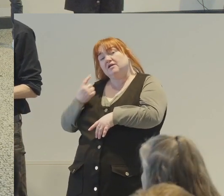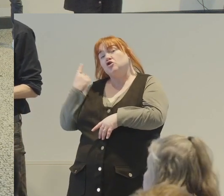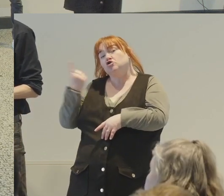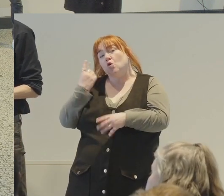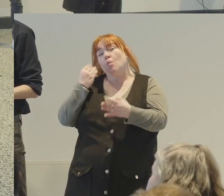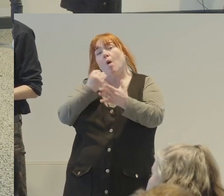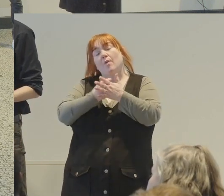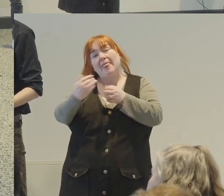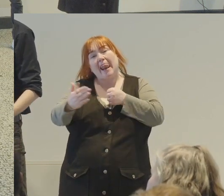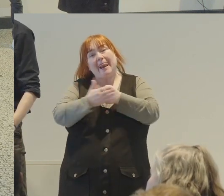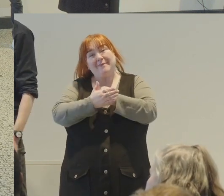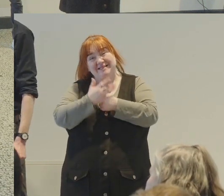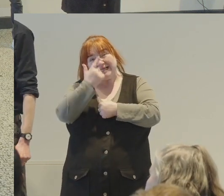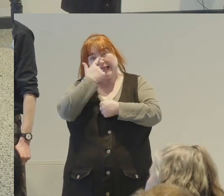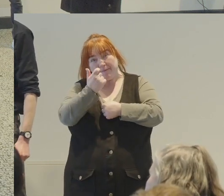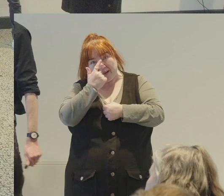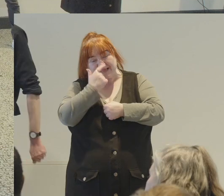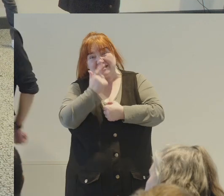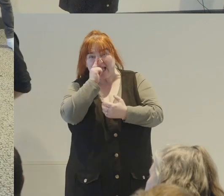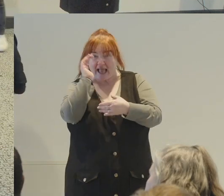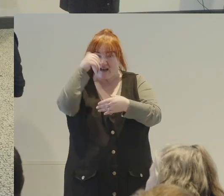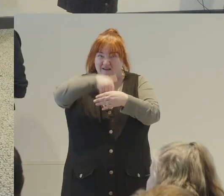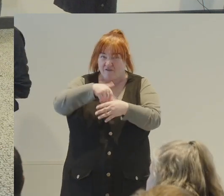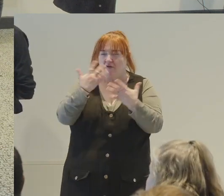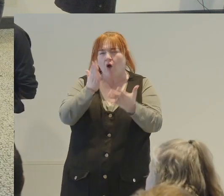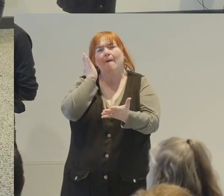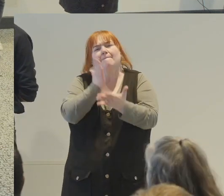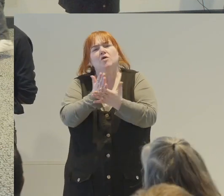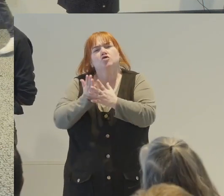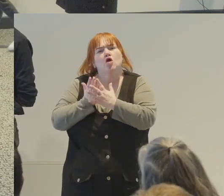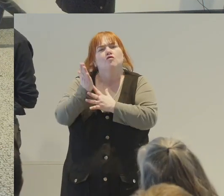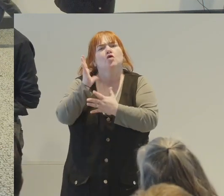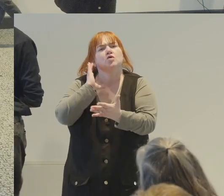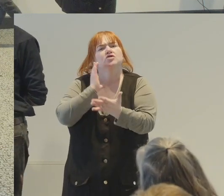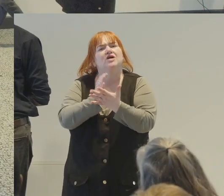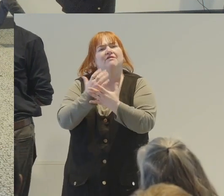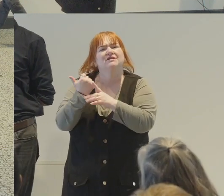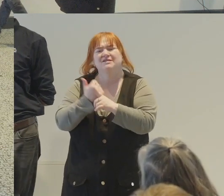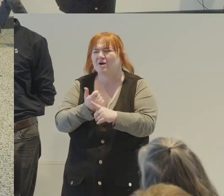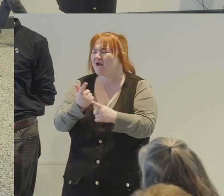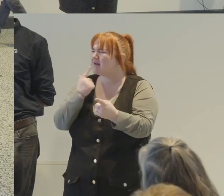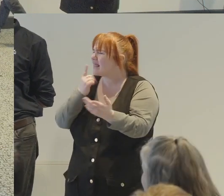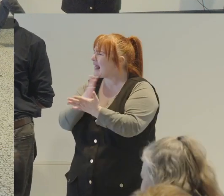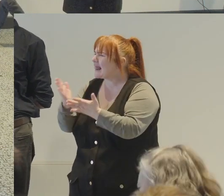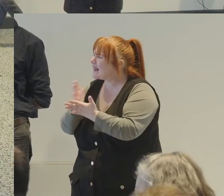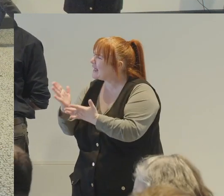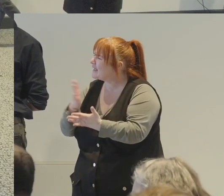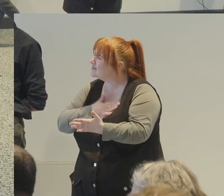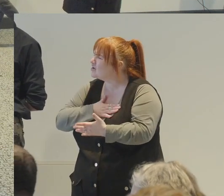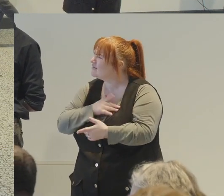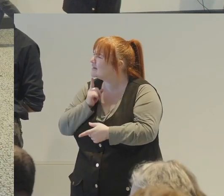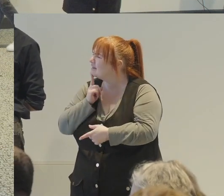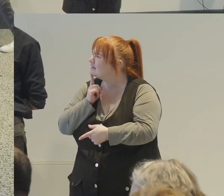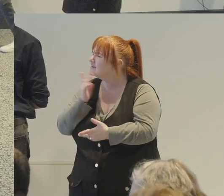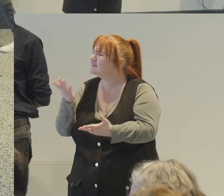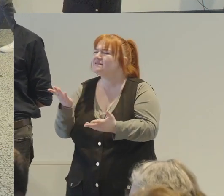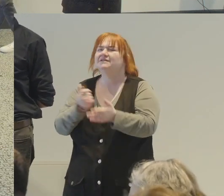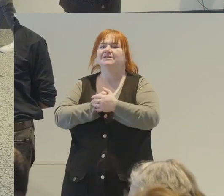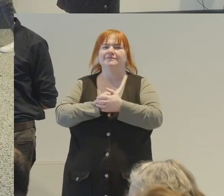does it have to be a specific charity supporting them? Could you ask me one more time, please, Megan? Yeah,